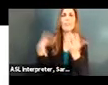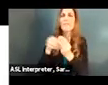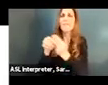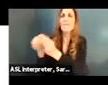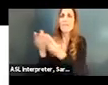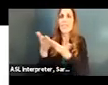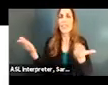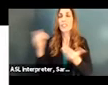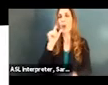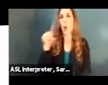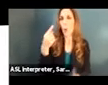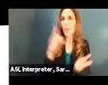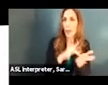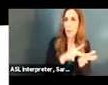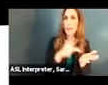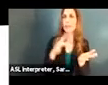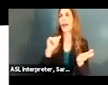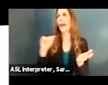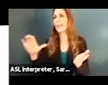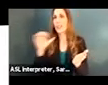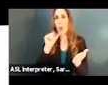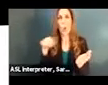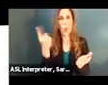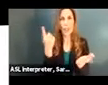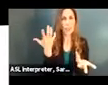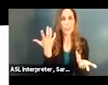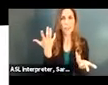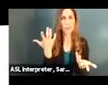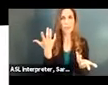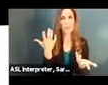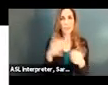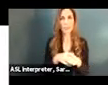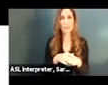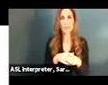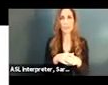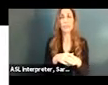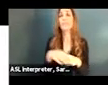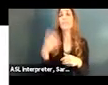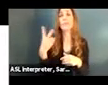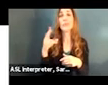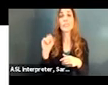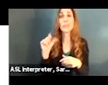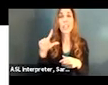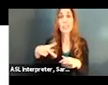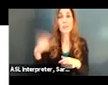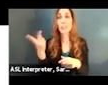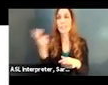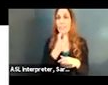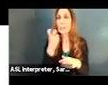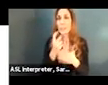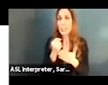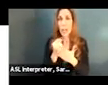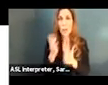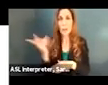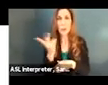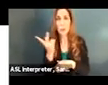not just tablets and AAC. So even though you've got 2 speech language pathologists on this seminar,